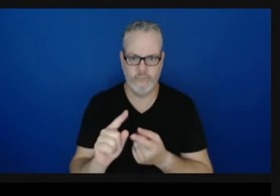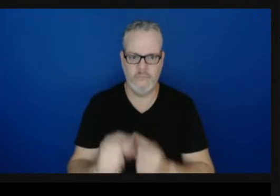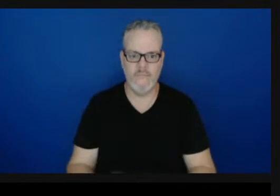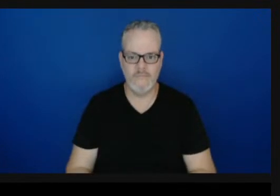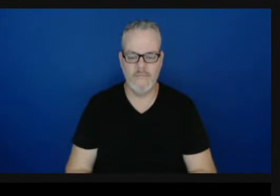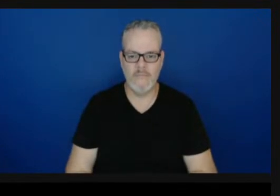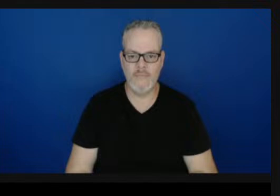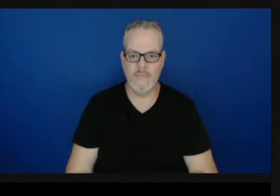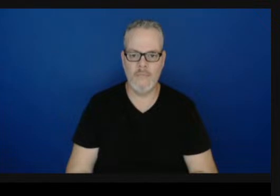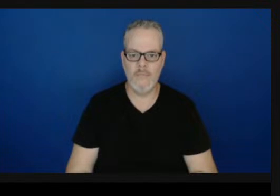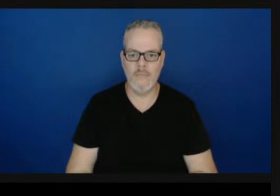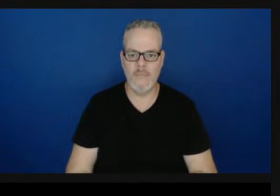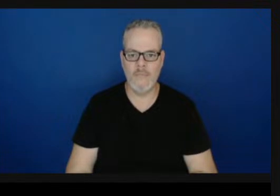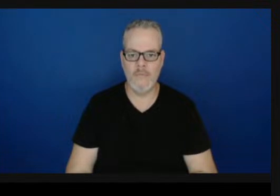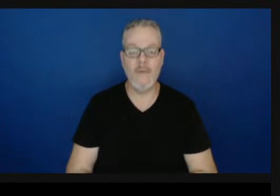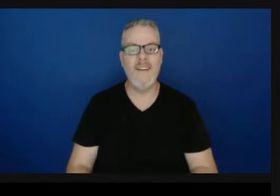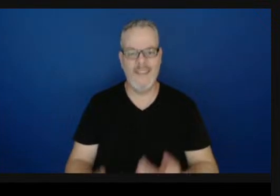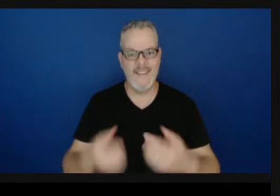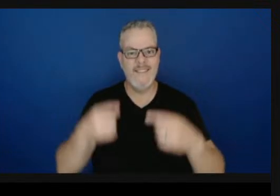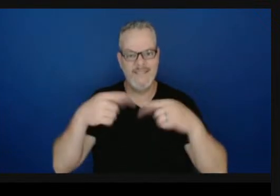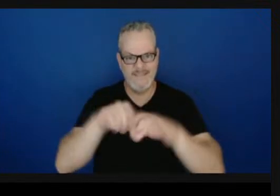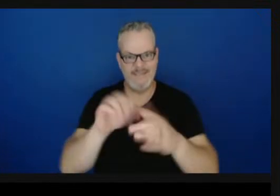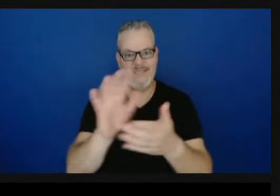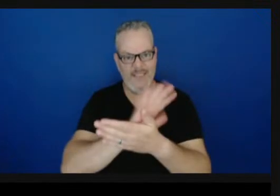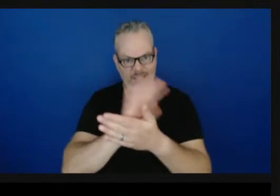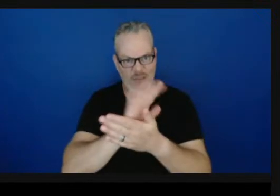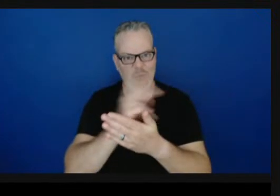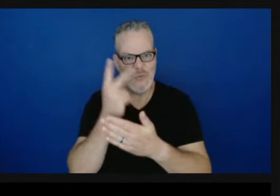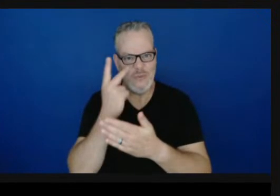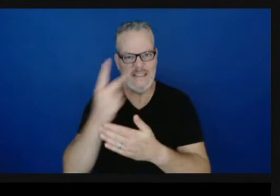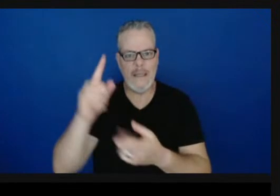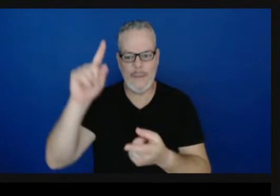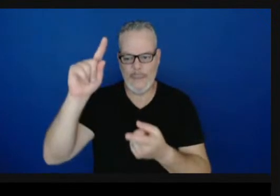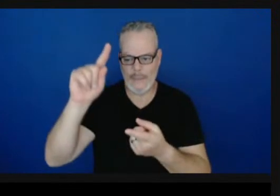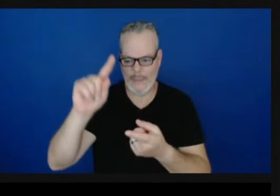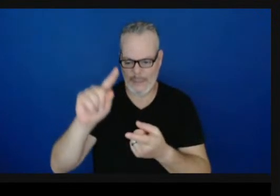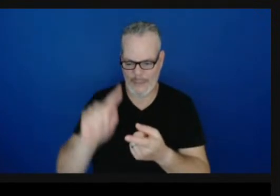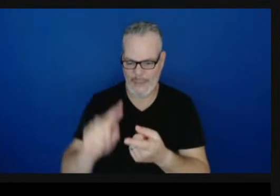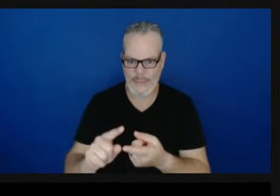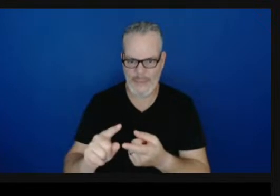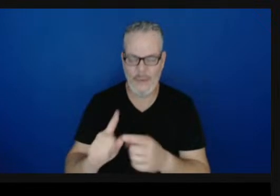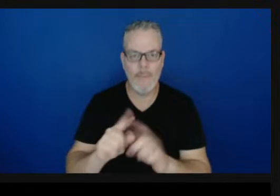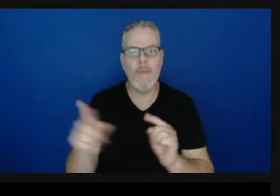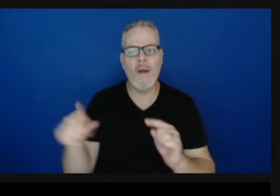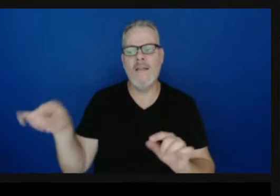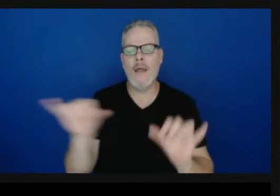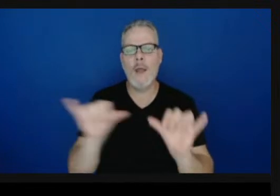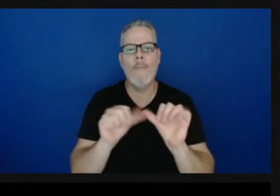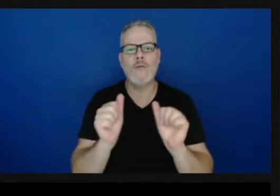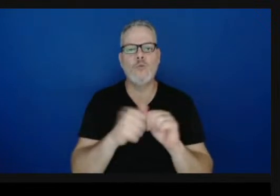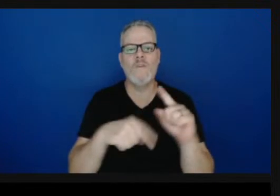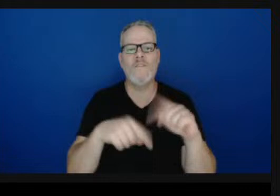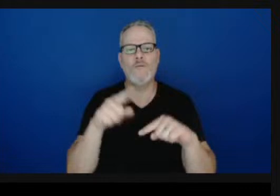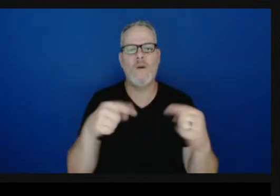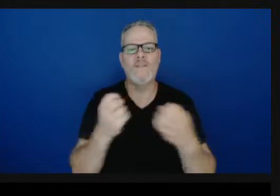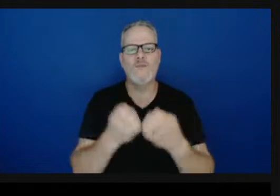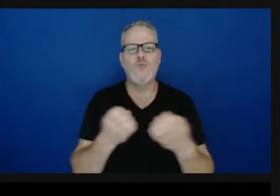then the video shows that a little bit as well. The video I'm missing shows that a little bit as well, but it can be measured with the instruments that we have.